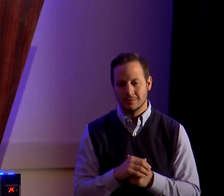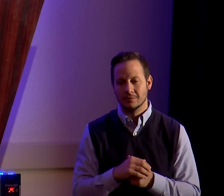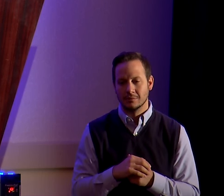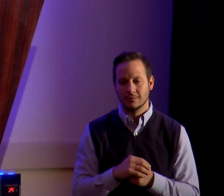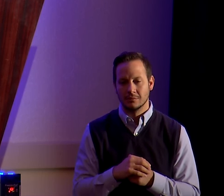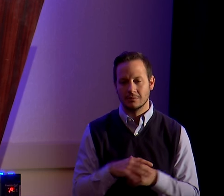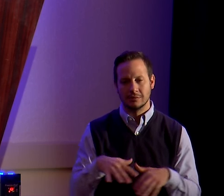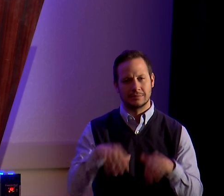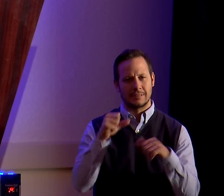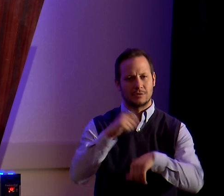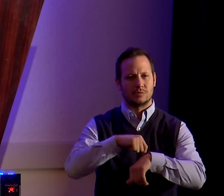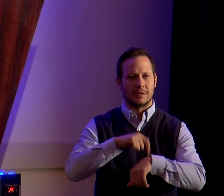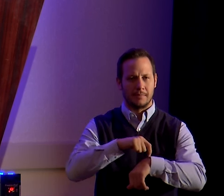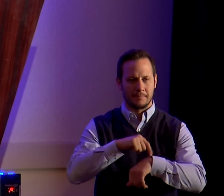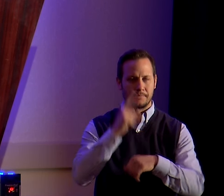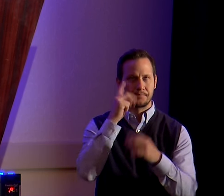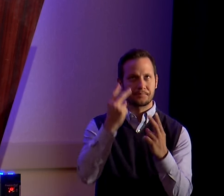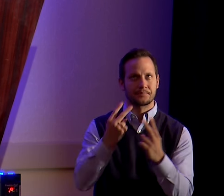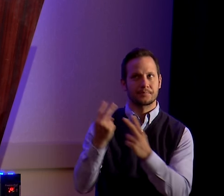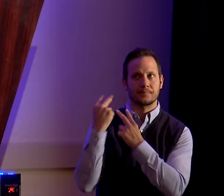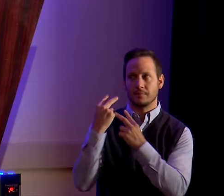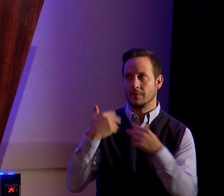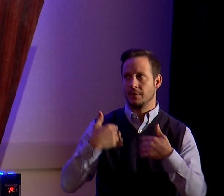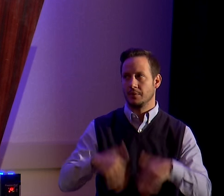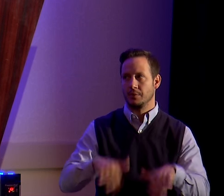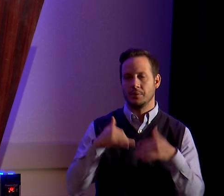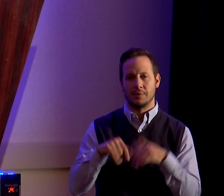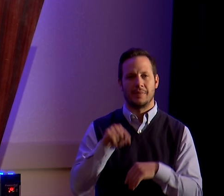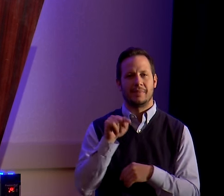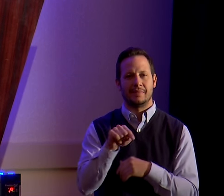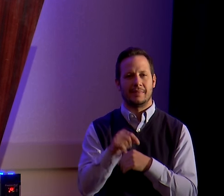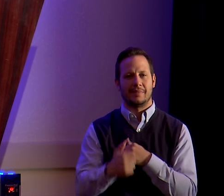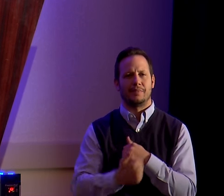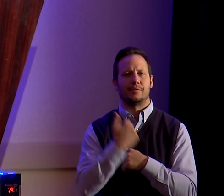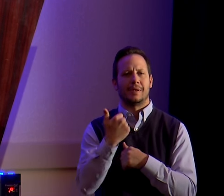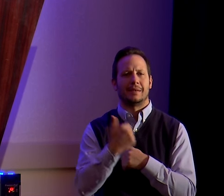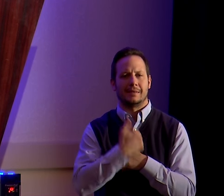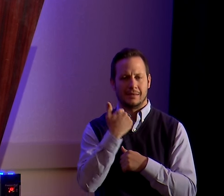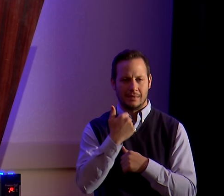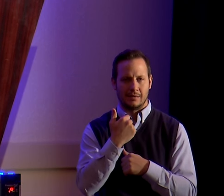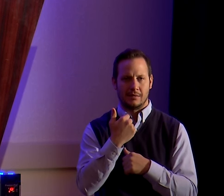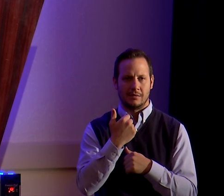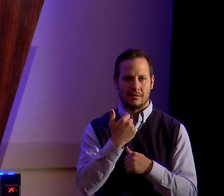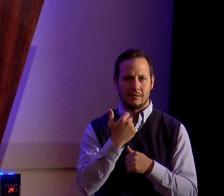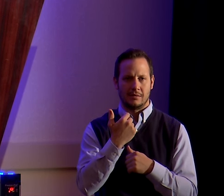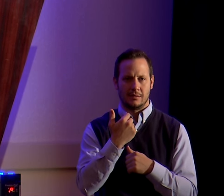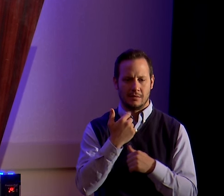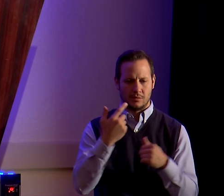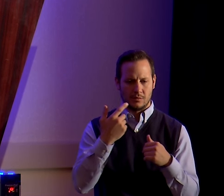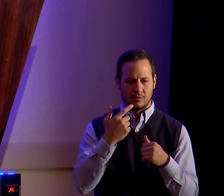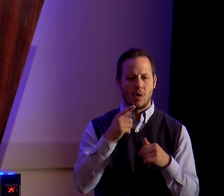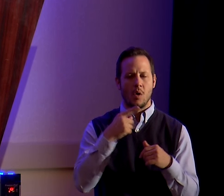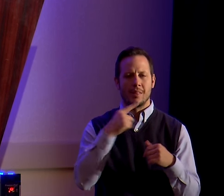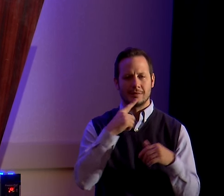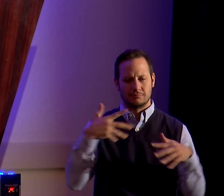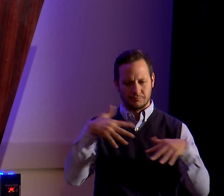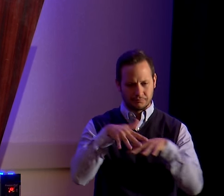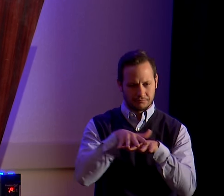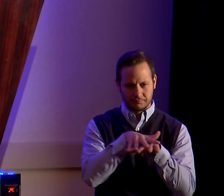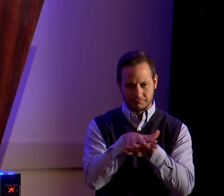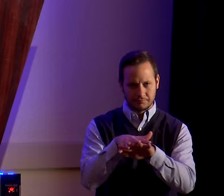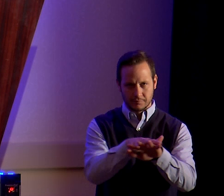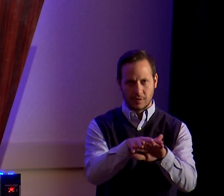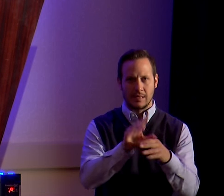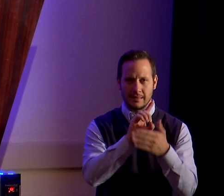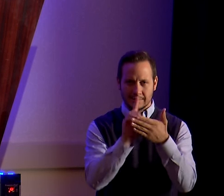back and see that these are simply threads to weave an ever richer tapestry, the design of which